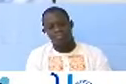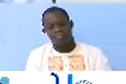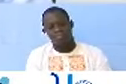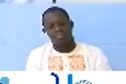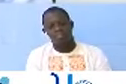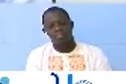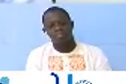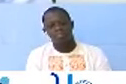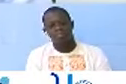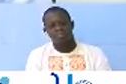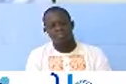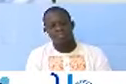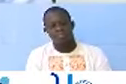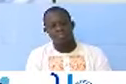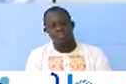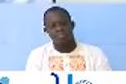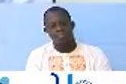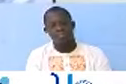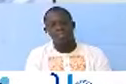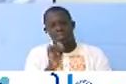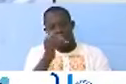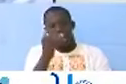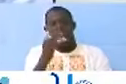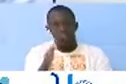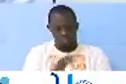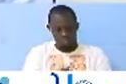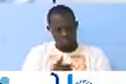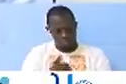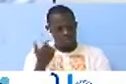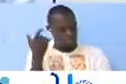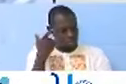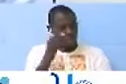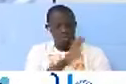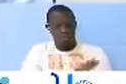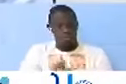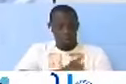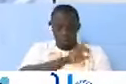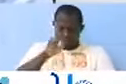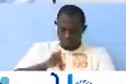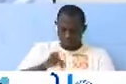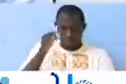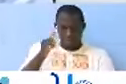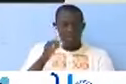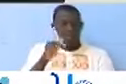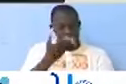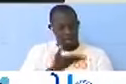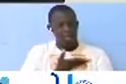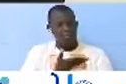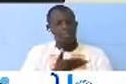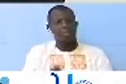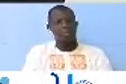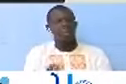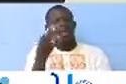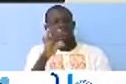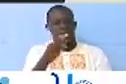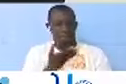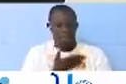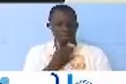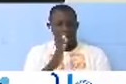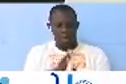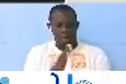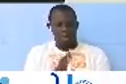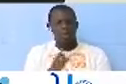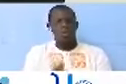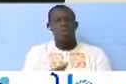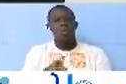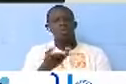Yes, ngo fana mo mol la. Yes, I used to hear that also at the place there. Yeah, even though we also have an agency that deals with the